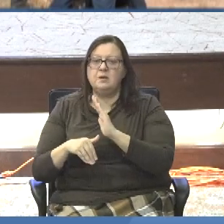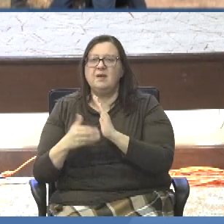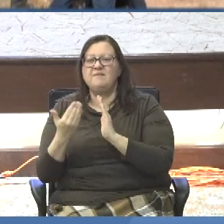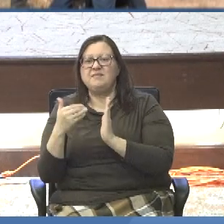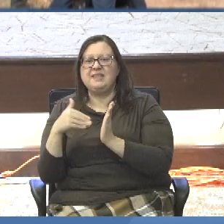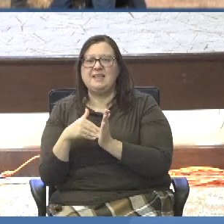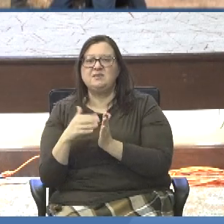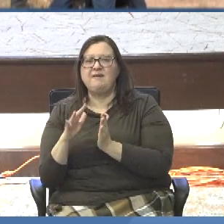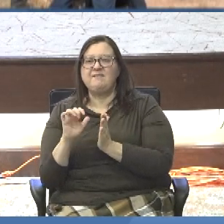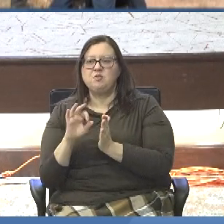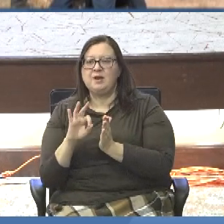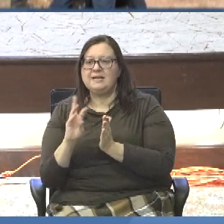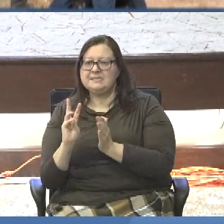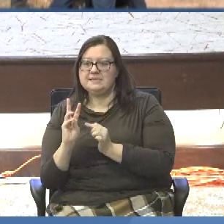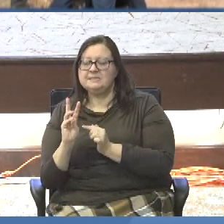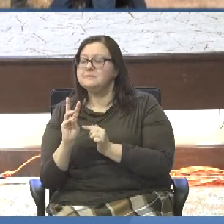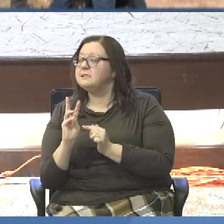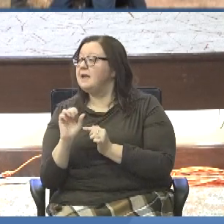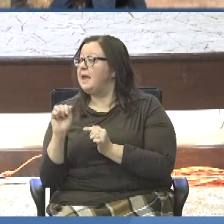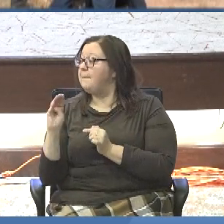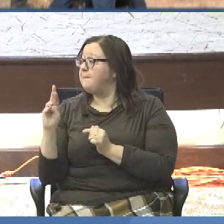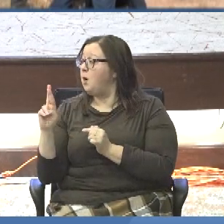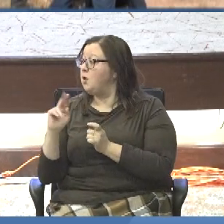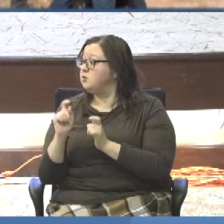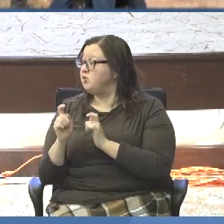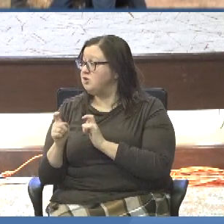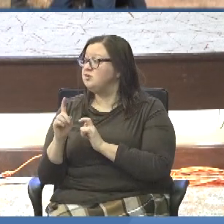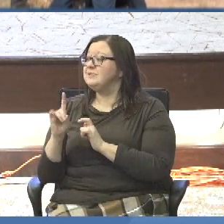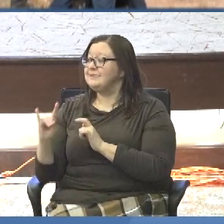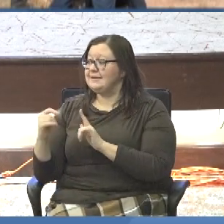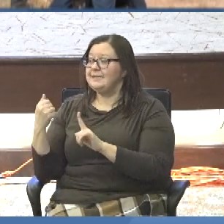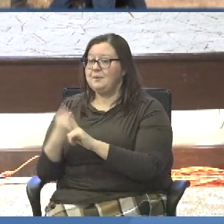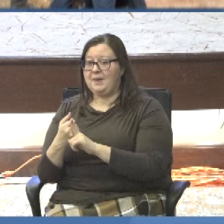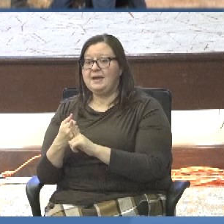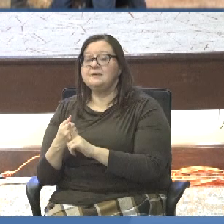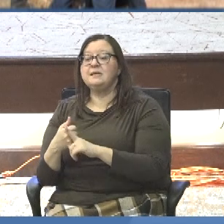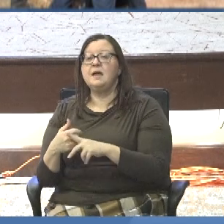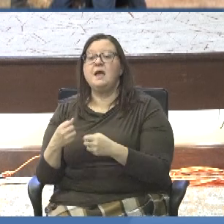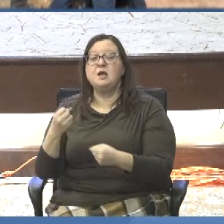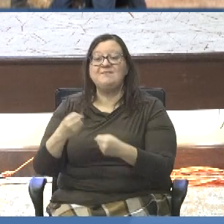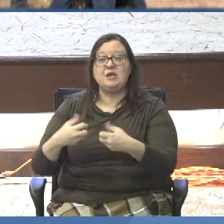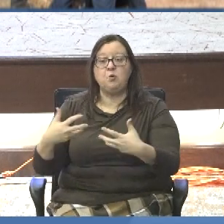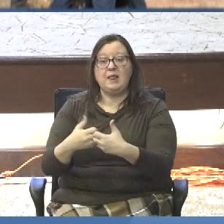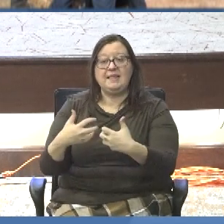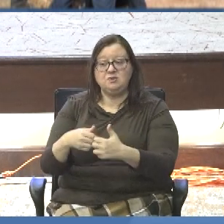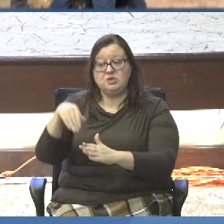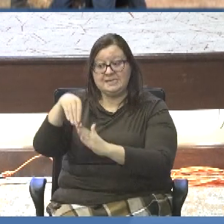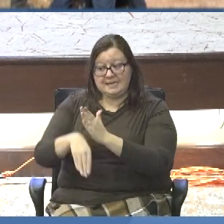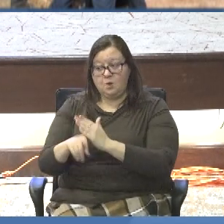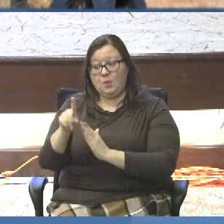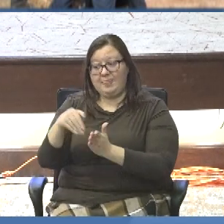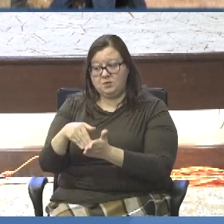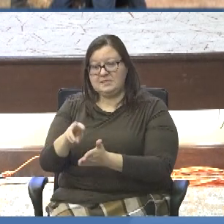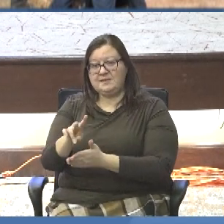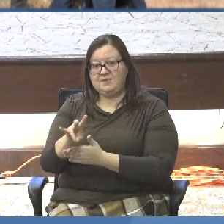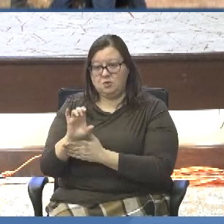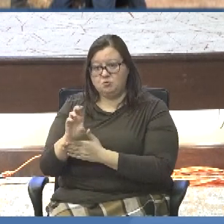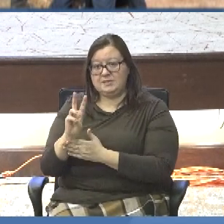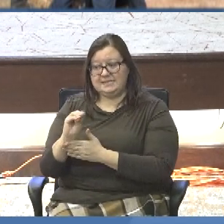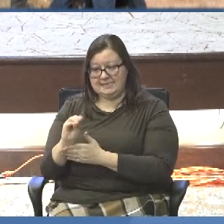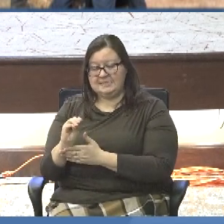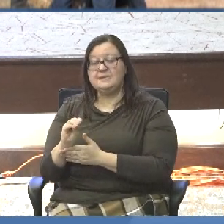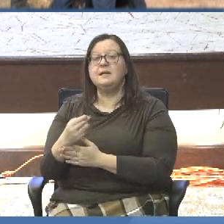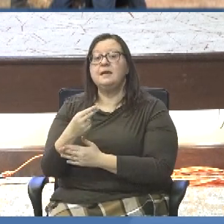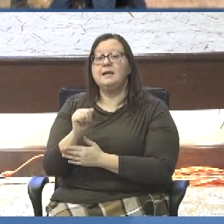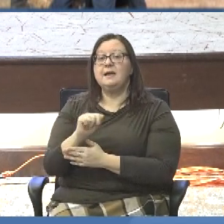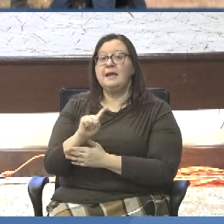about potentially the AMR changes did have an impact on that. Vehicle collisions were down, 1,760. Hazmat incidents